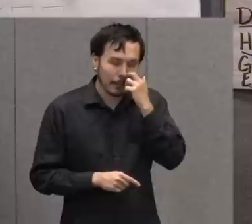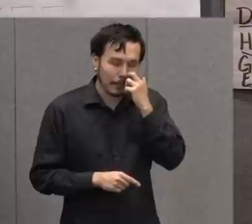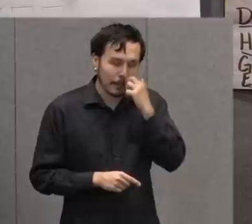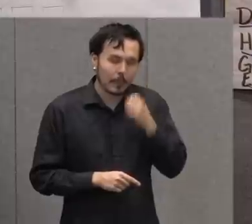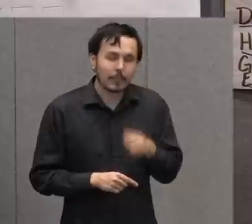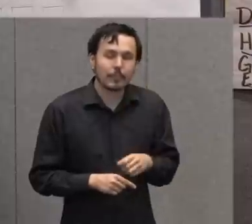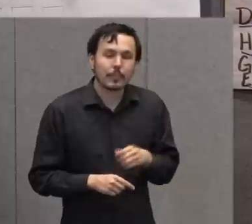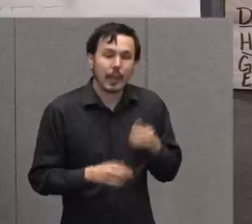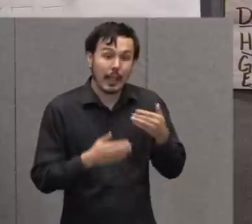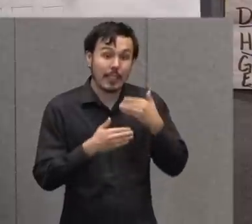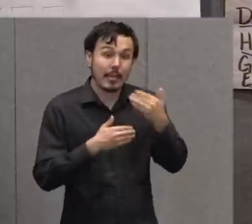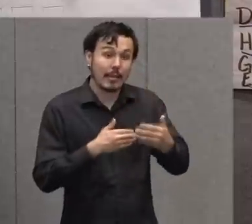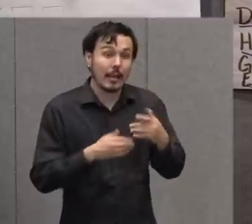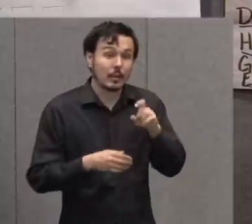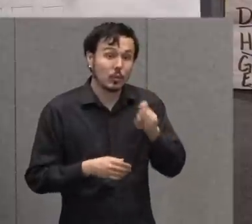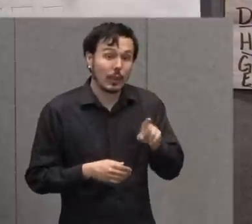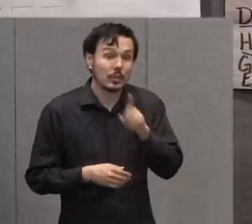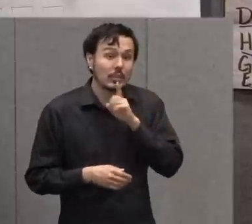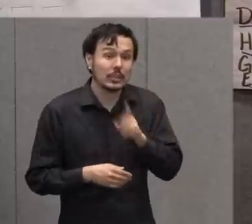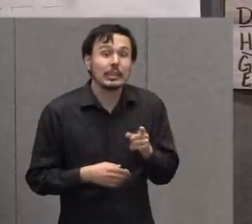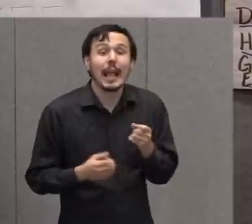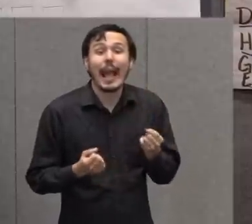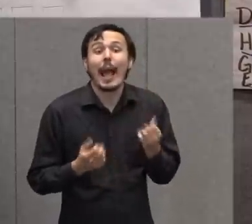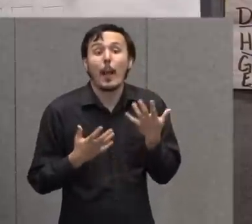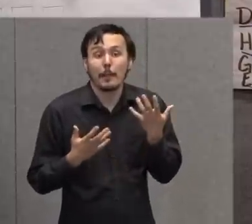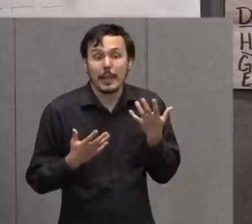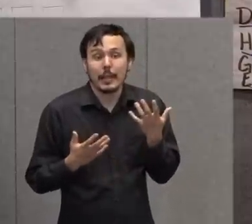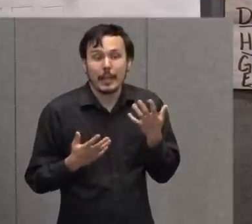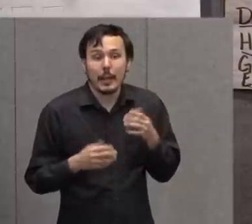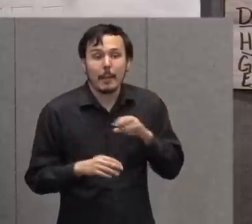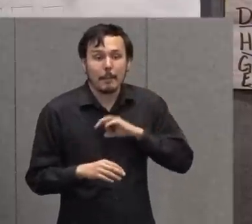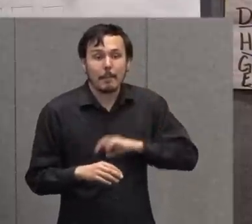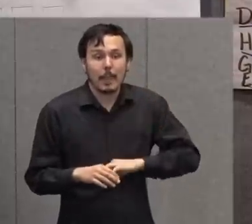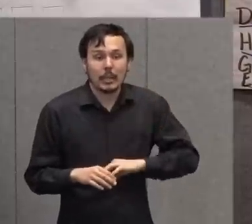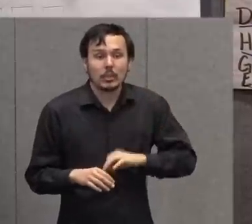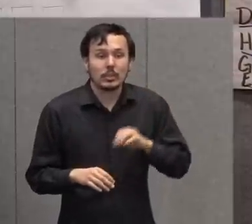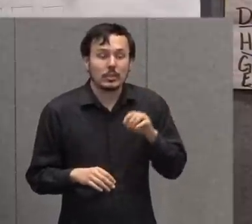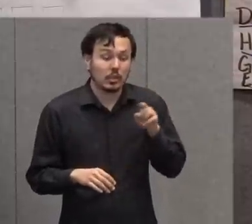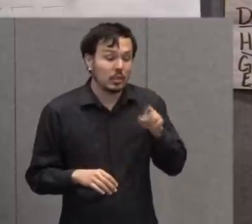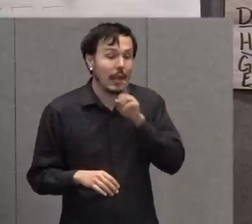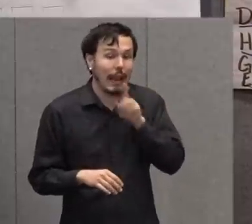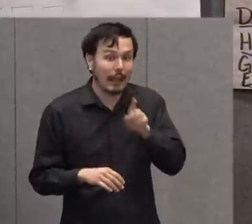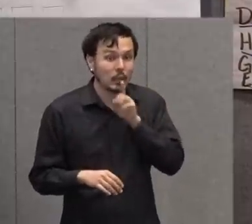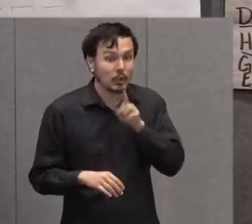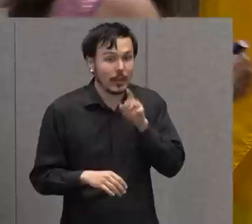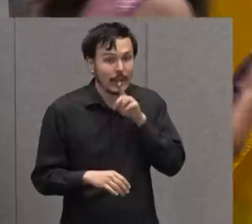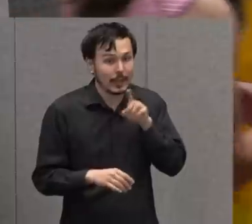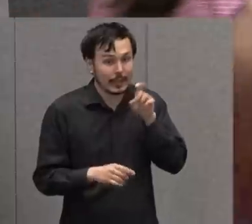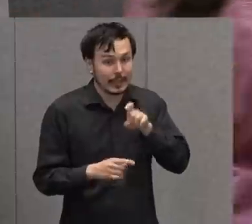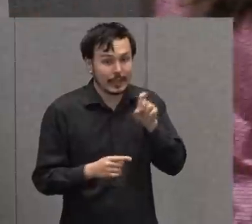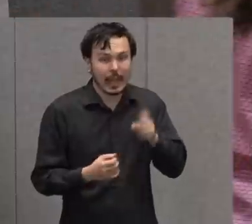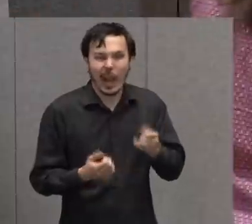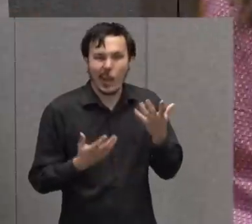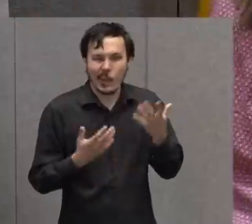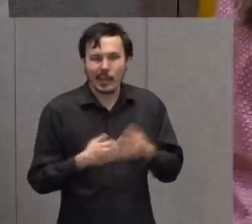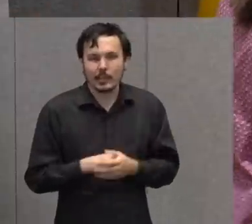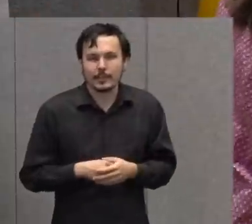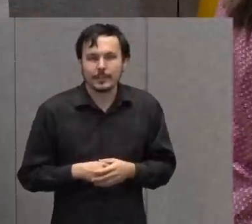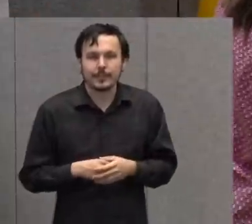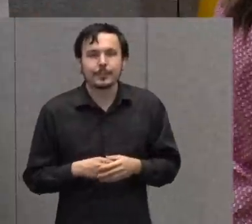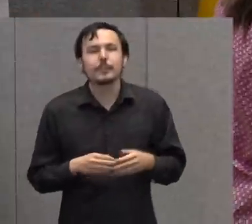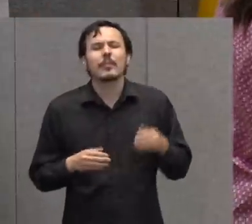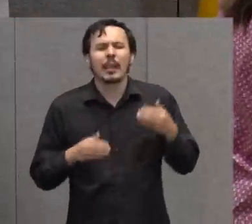is how many buttons does she need? All right, so let's start with another